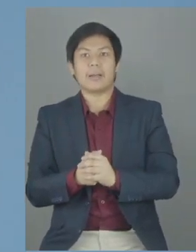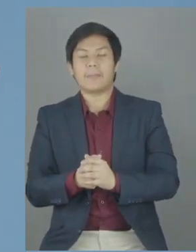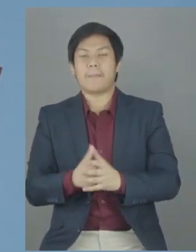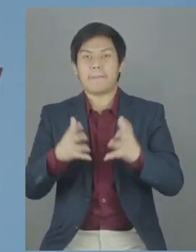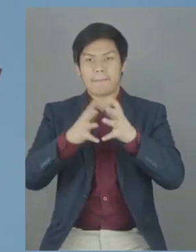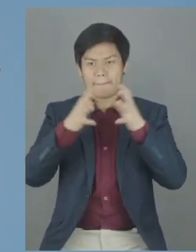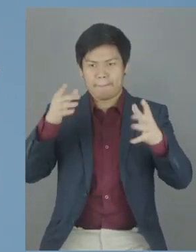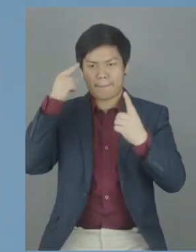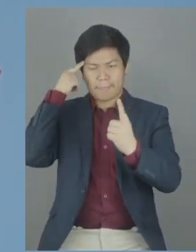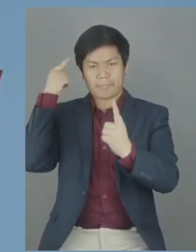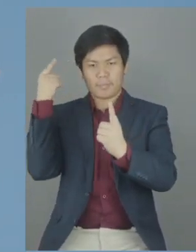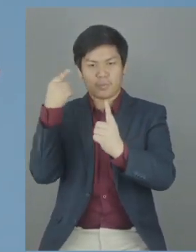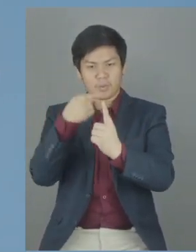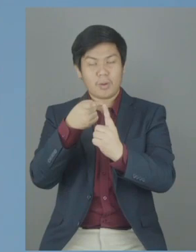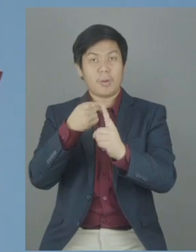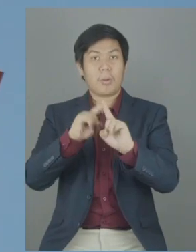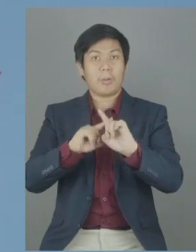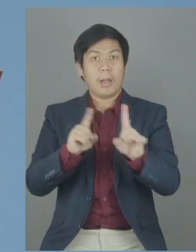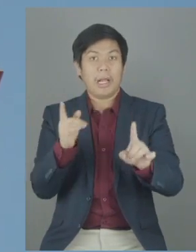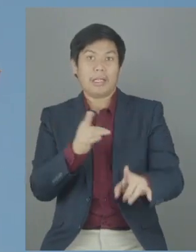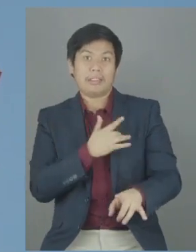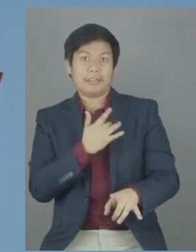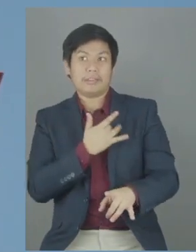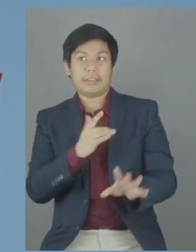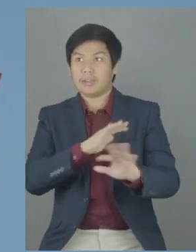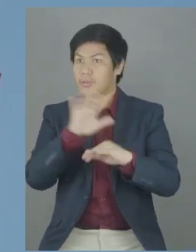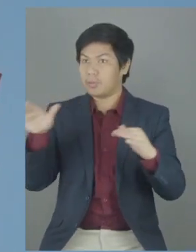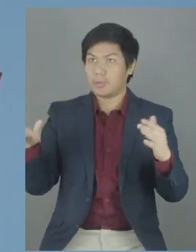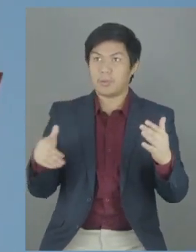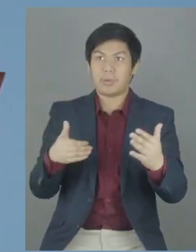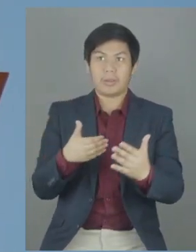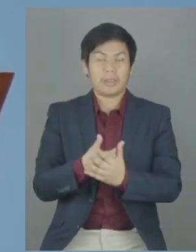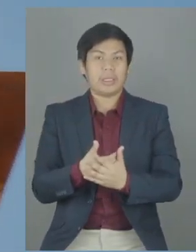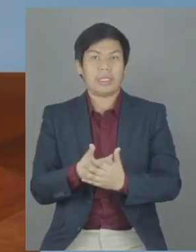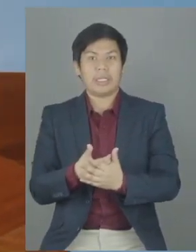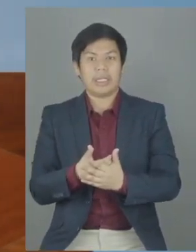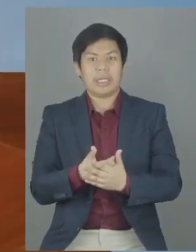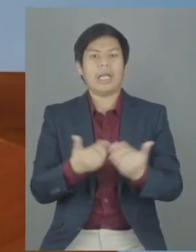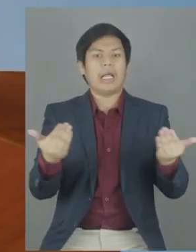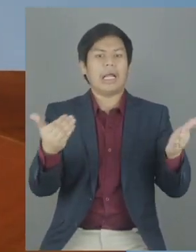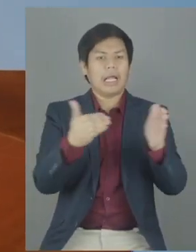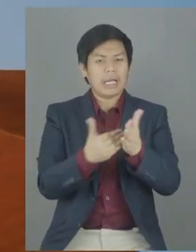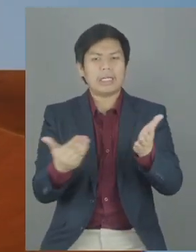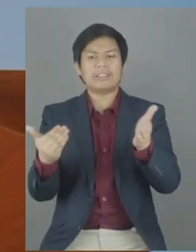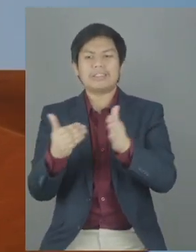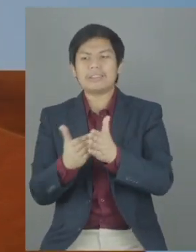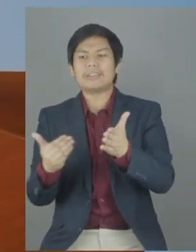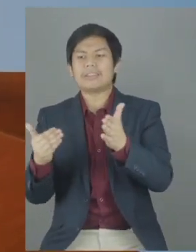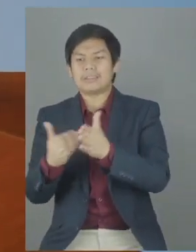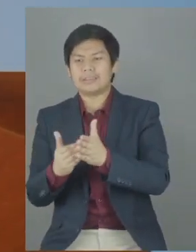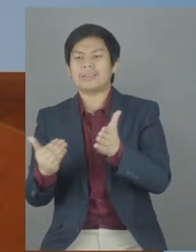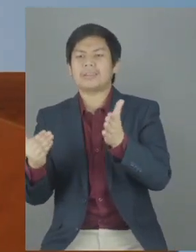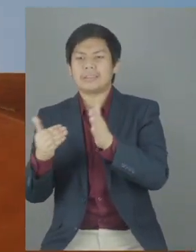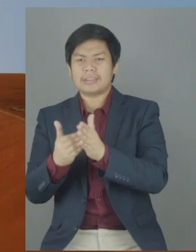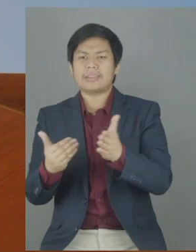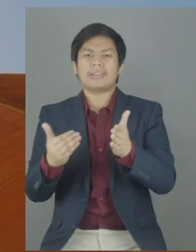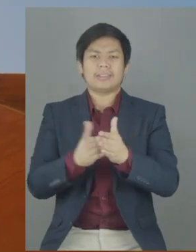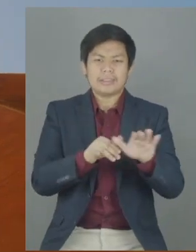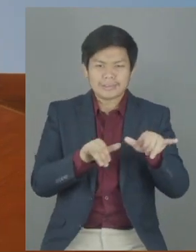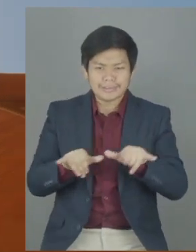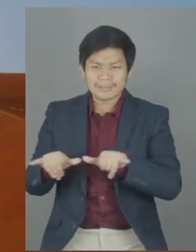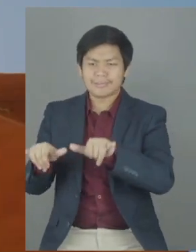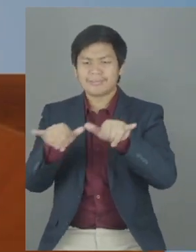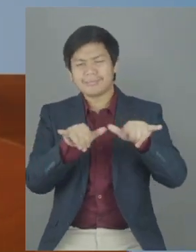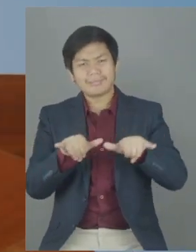goal. And yet, it feels like everything is just stagnant, repeating over and over and